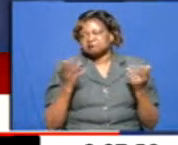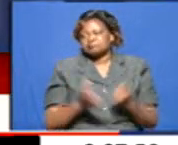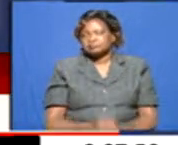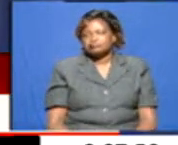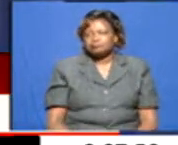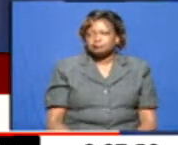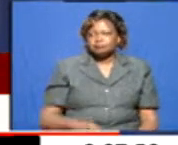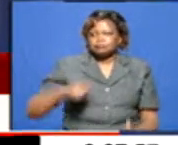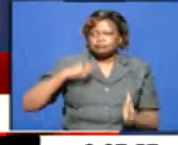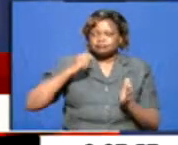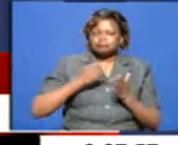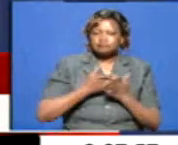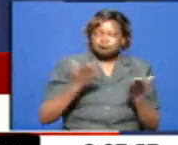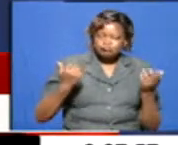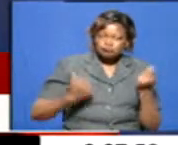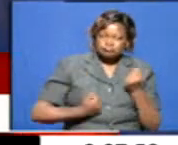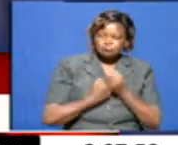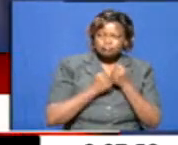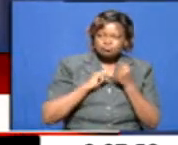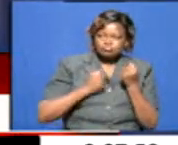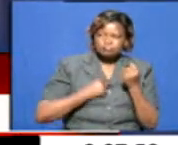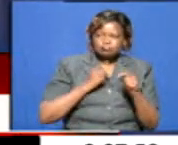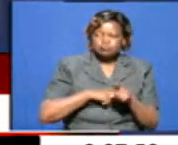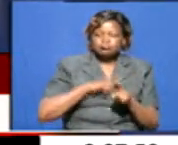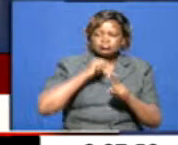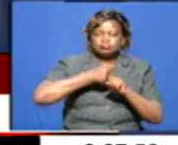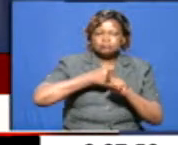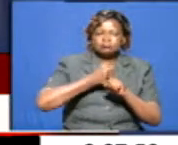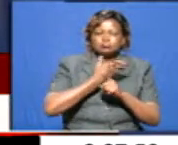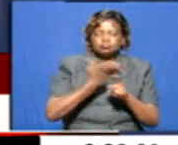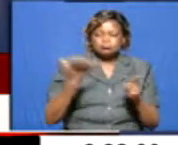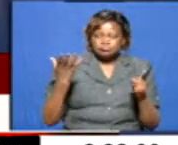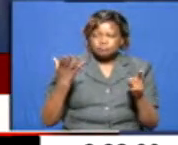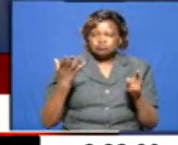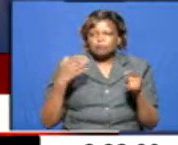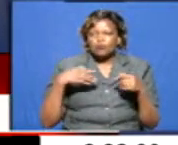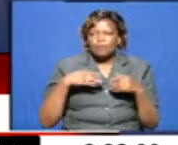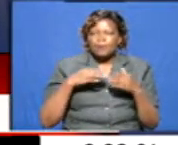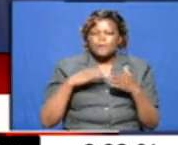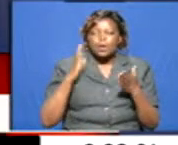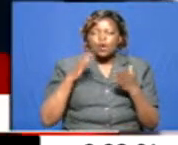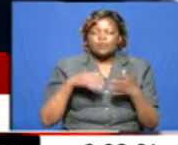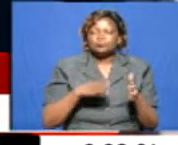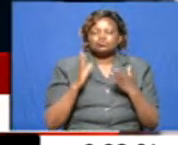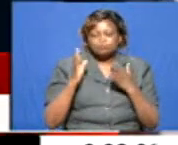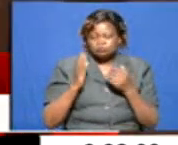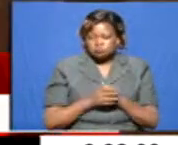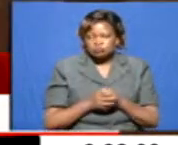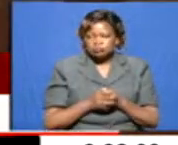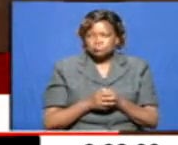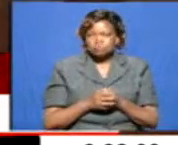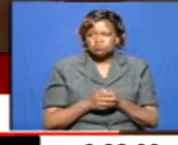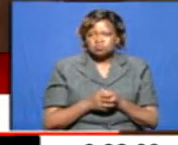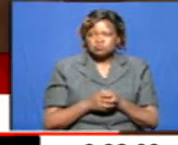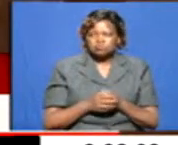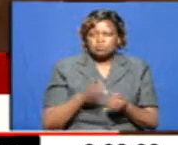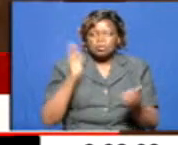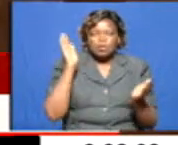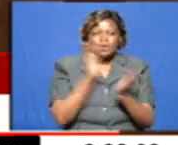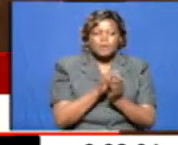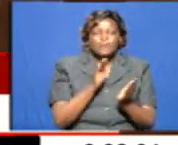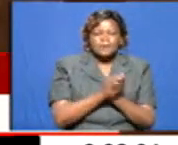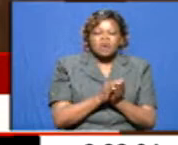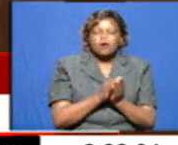industry supports us as we are pushing these things, I think we have more chance of passing. Meanwhile, Bank of Kigali